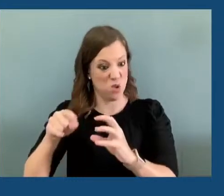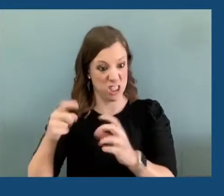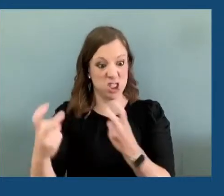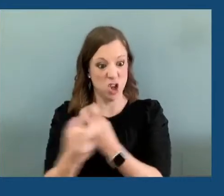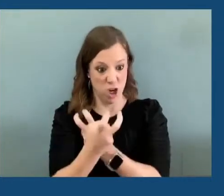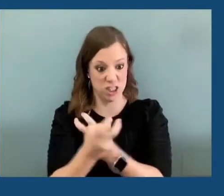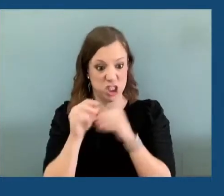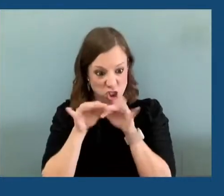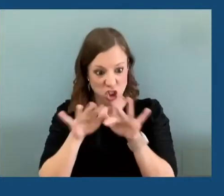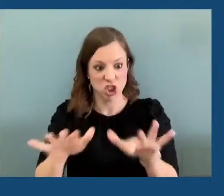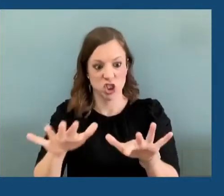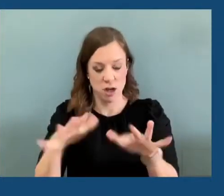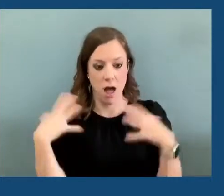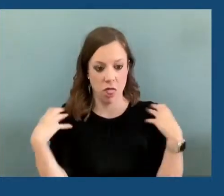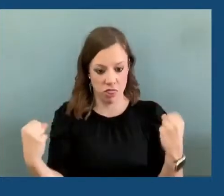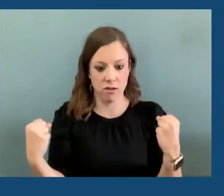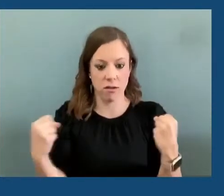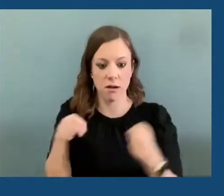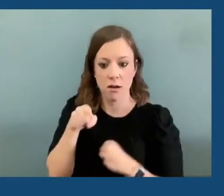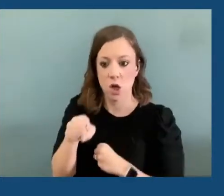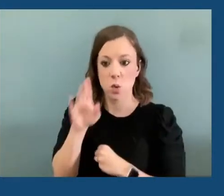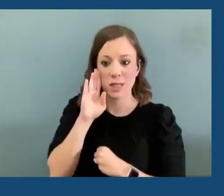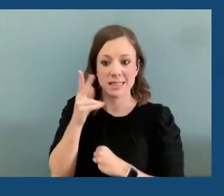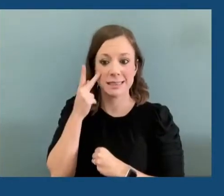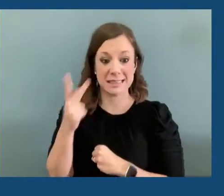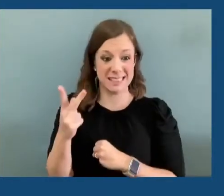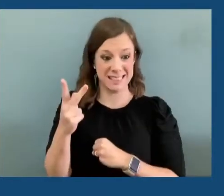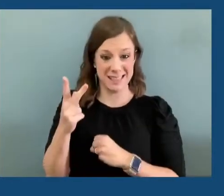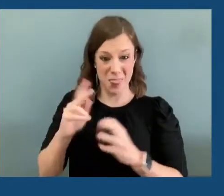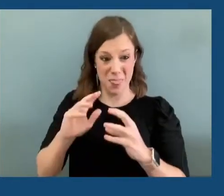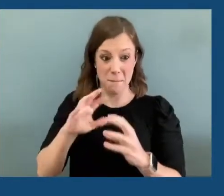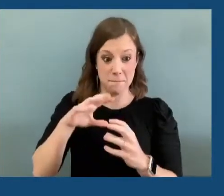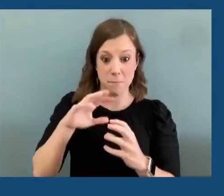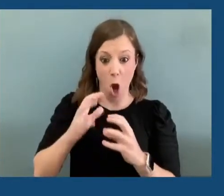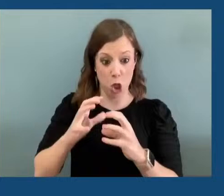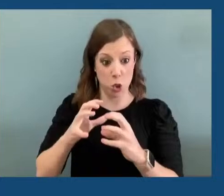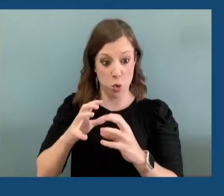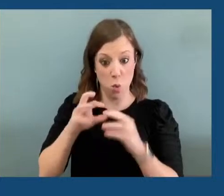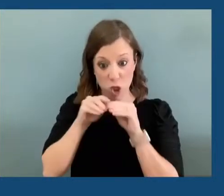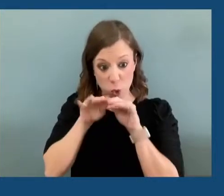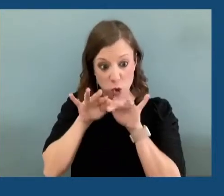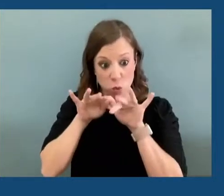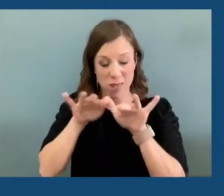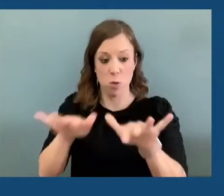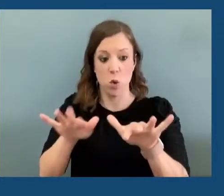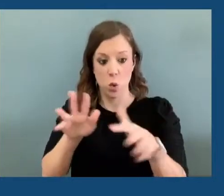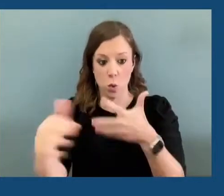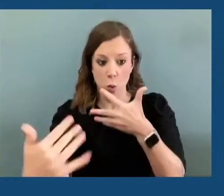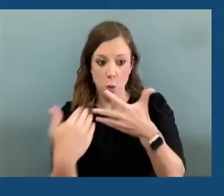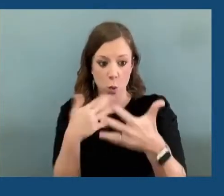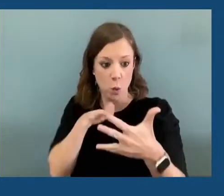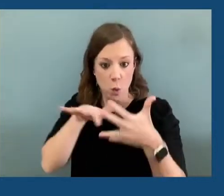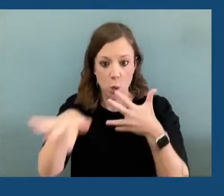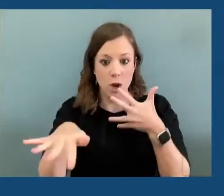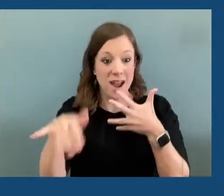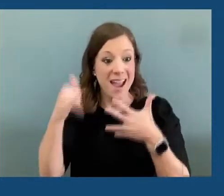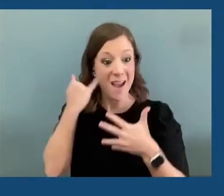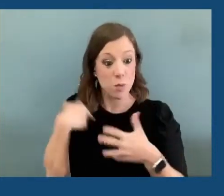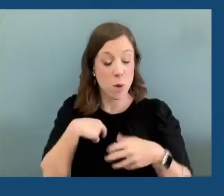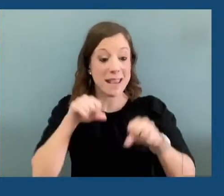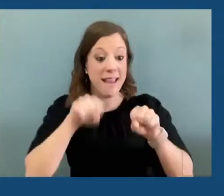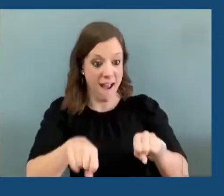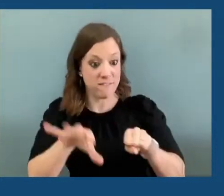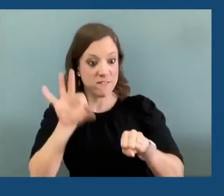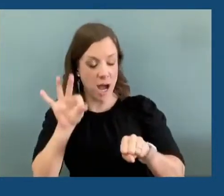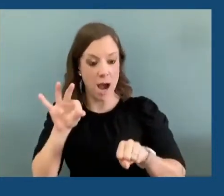these sieves, the molecule will go straight through it. If we could find a metal organic framework that with just the right architecture that it could